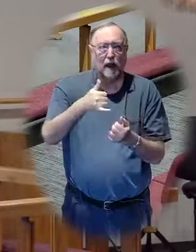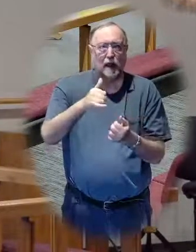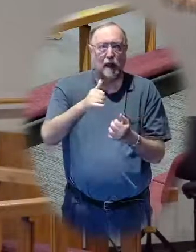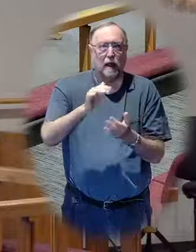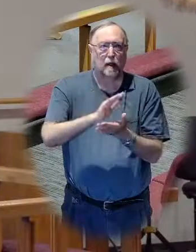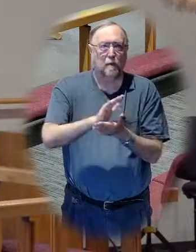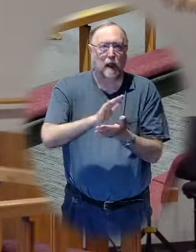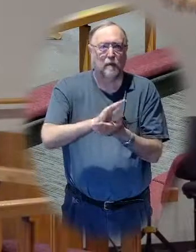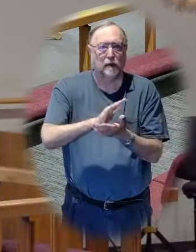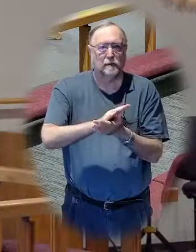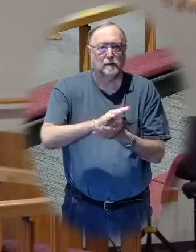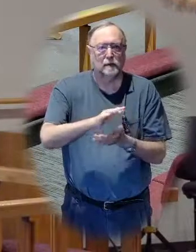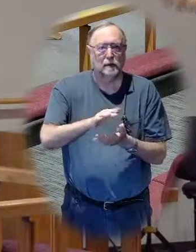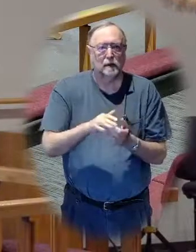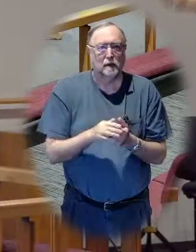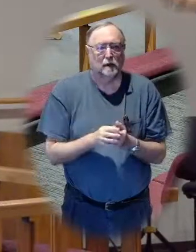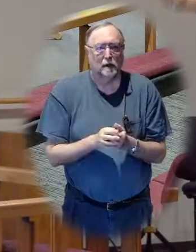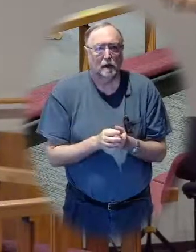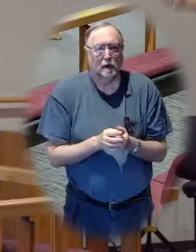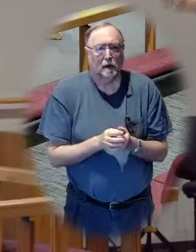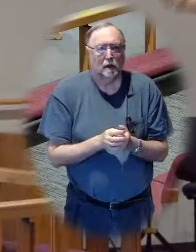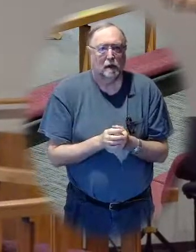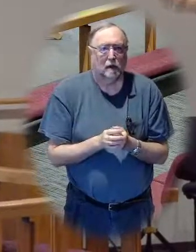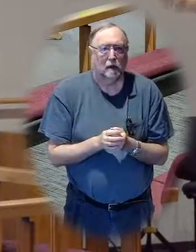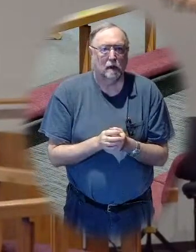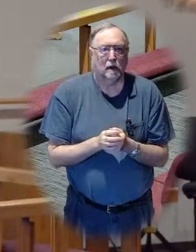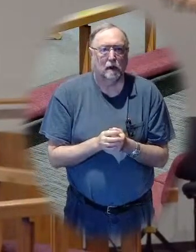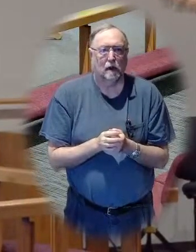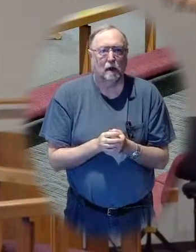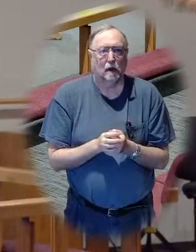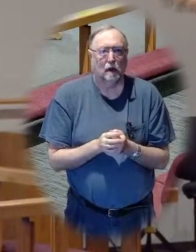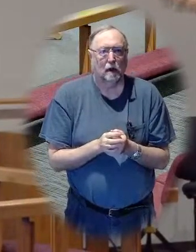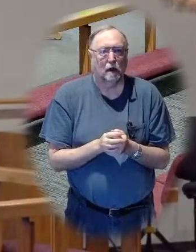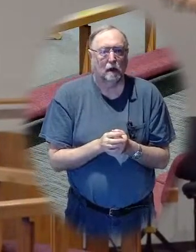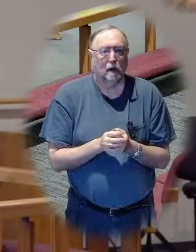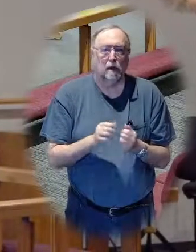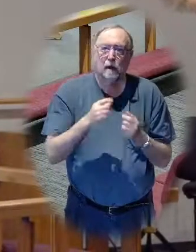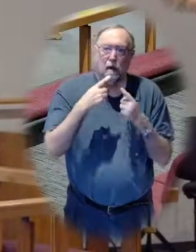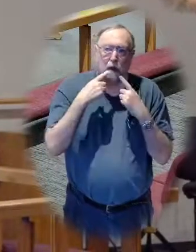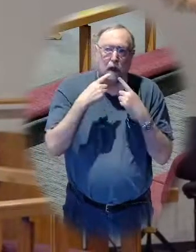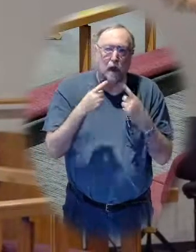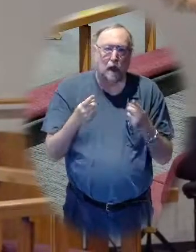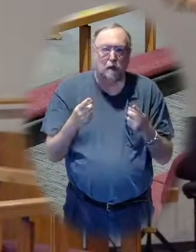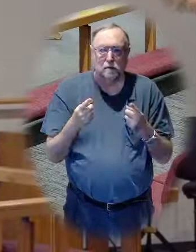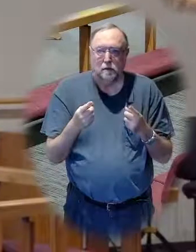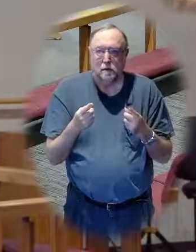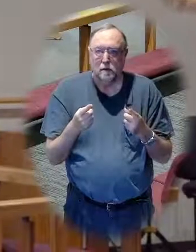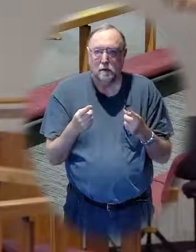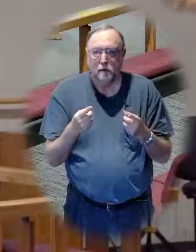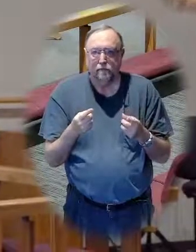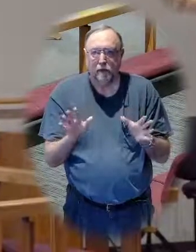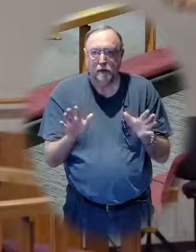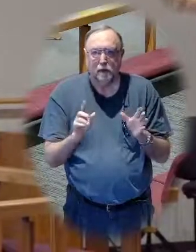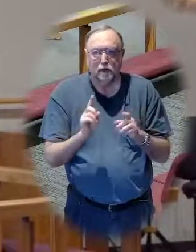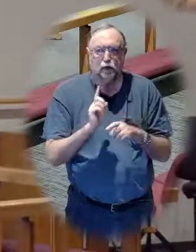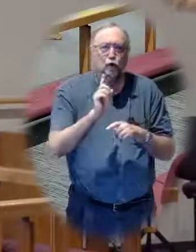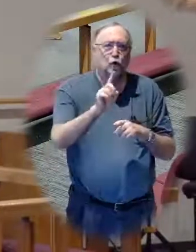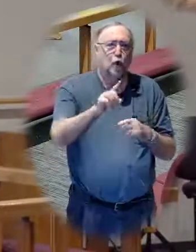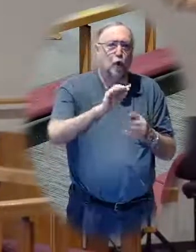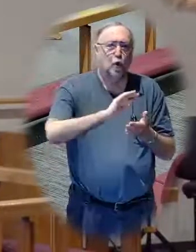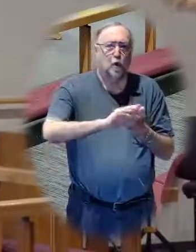up. Outside of that, I don't know that there are any other announcements. So go in peace.